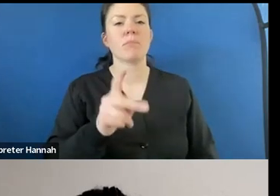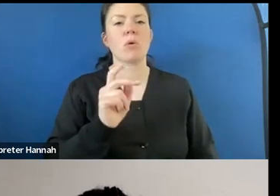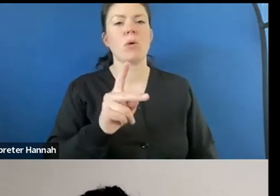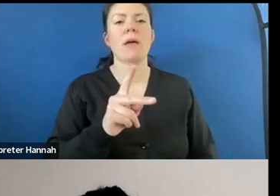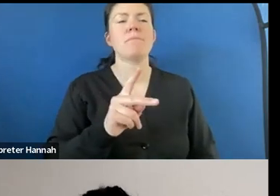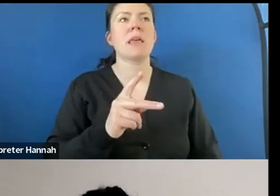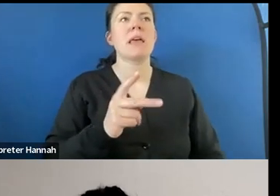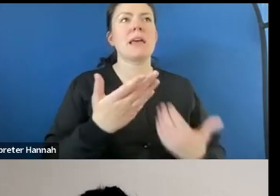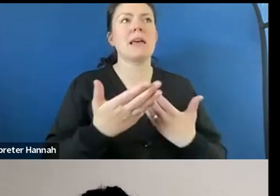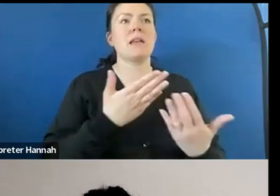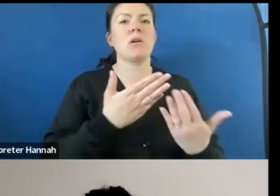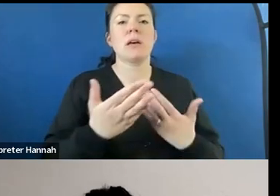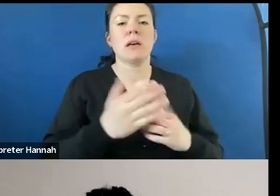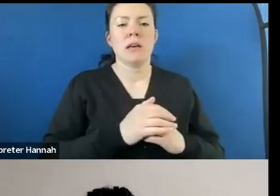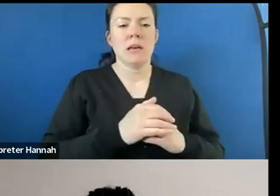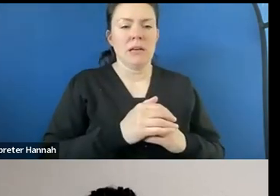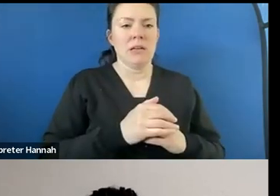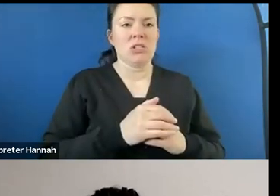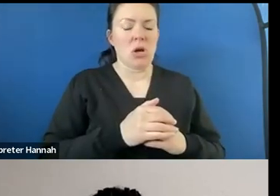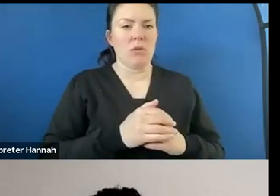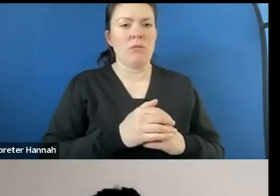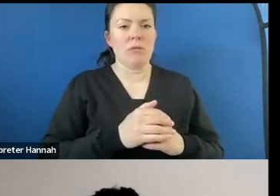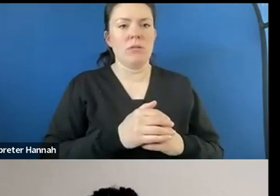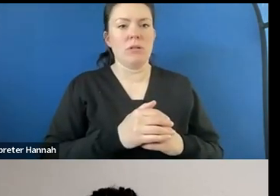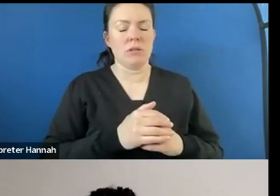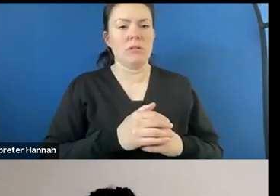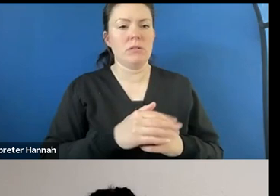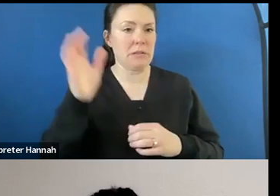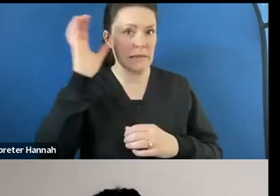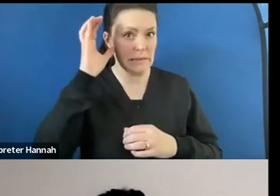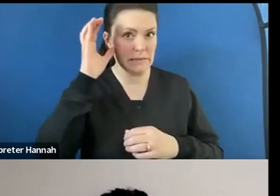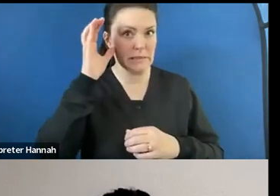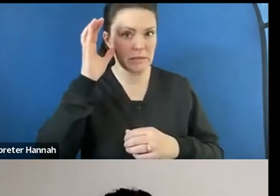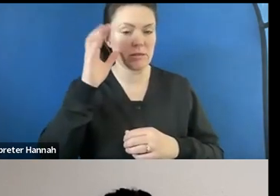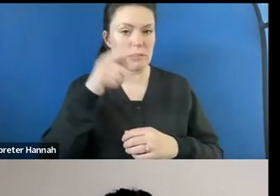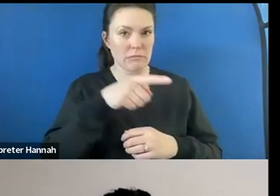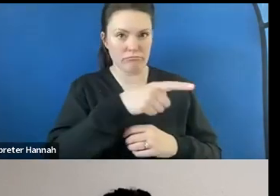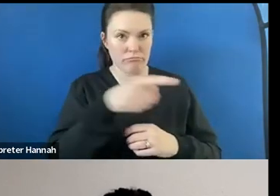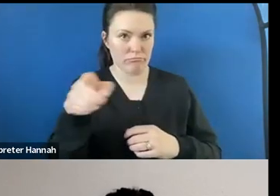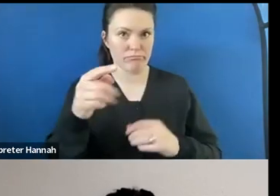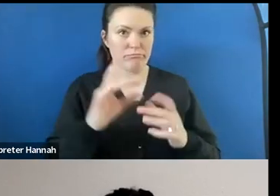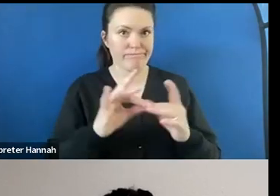Anyway, listening to what you all share,